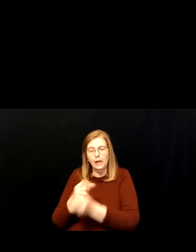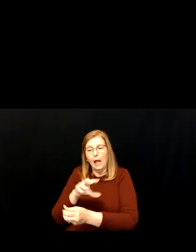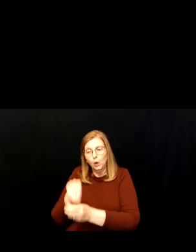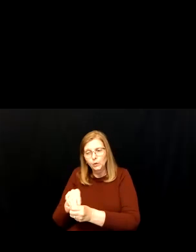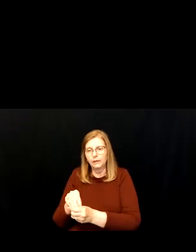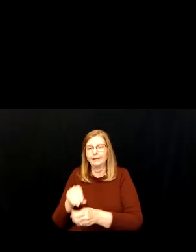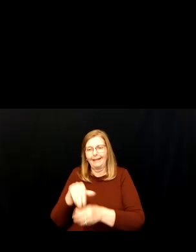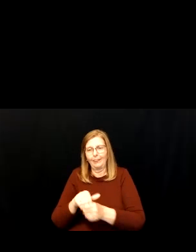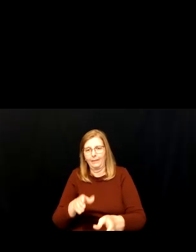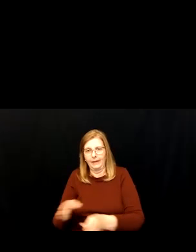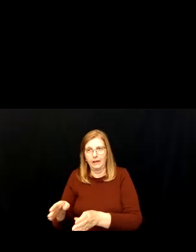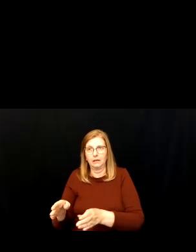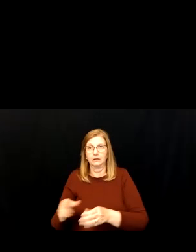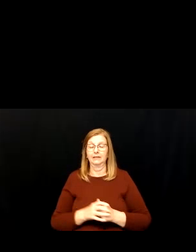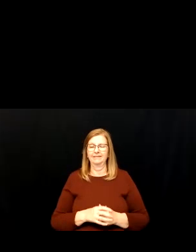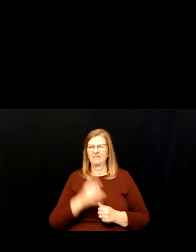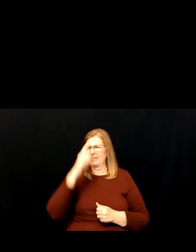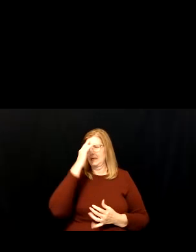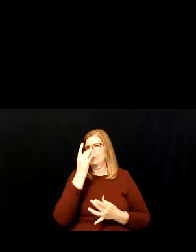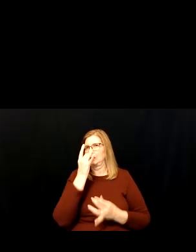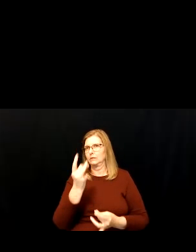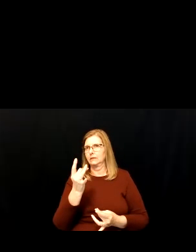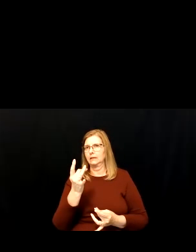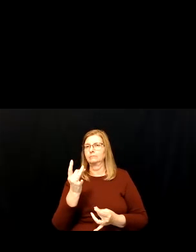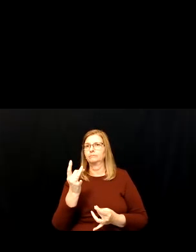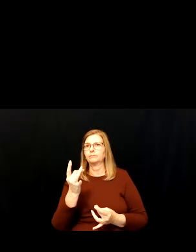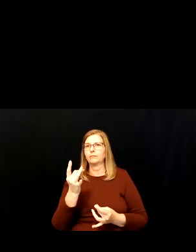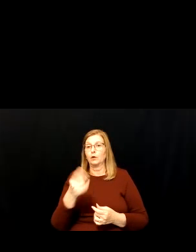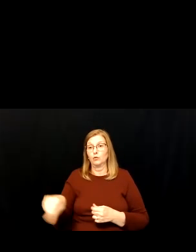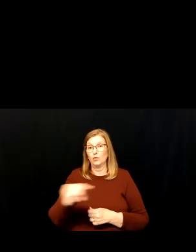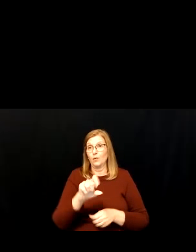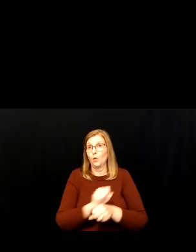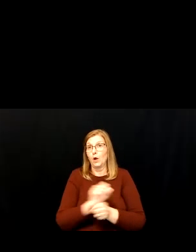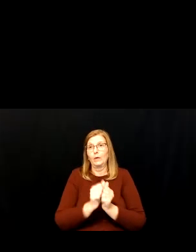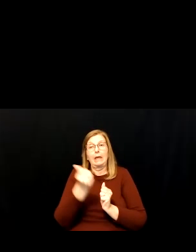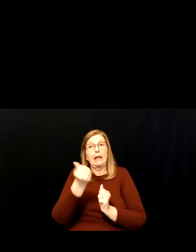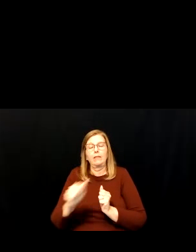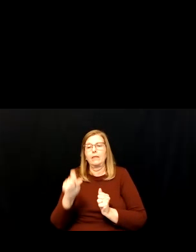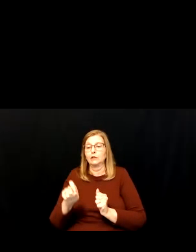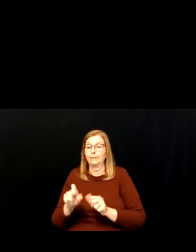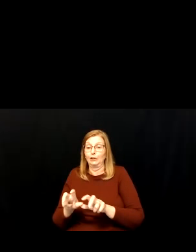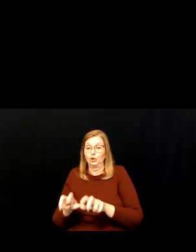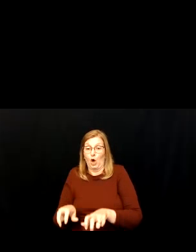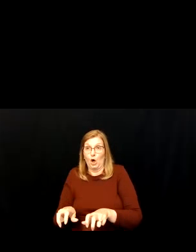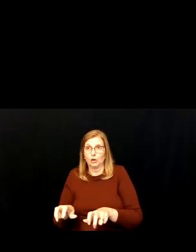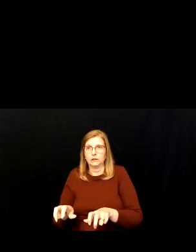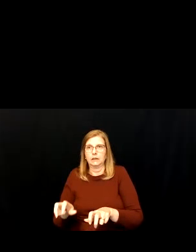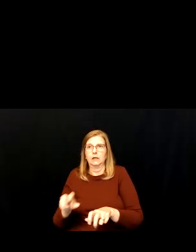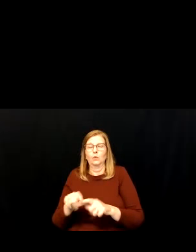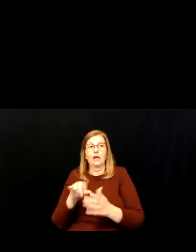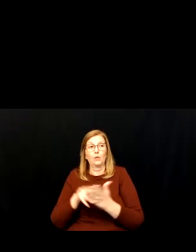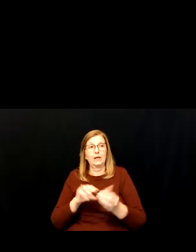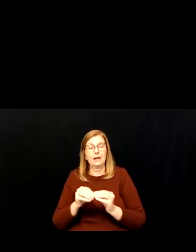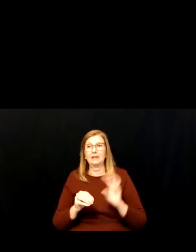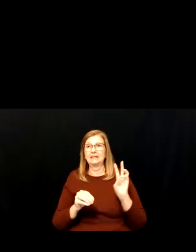plan. What I think is interesting, those of us who have worked with anything that needs to be charged, I always wonder when I read number 6, should it